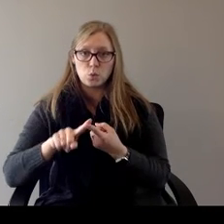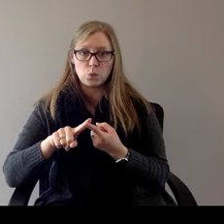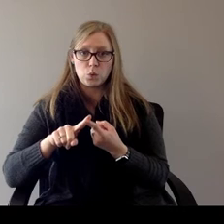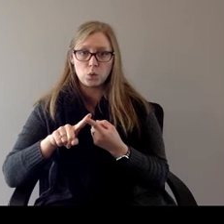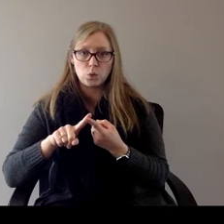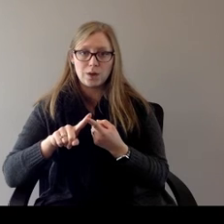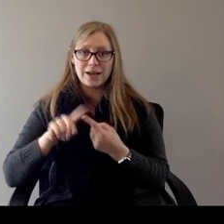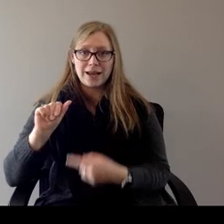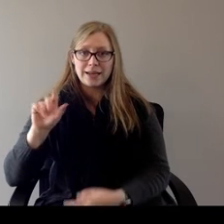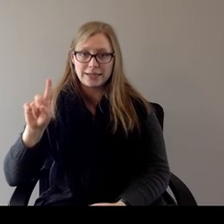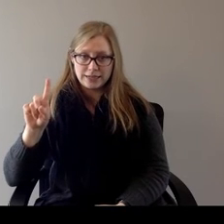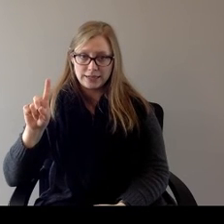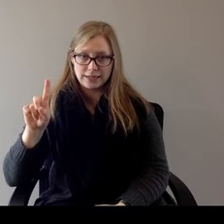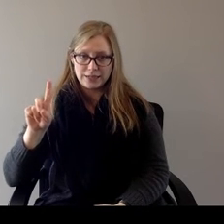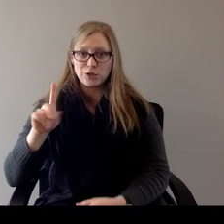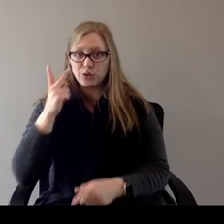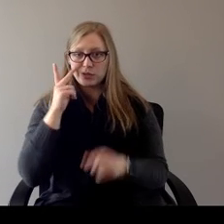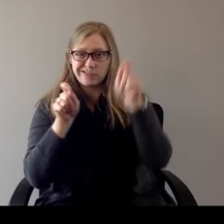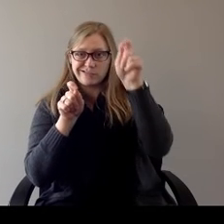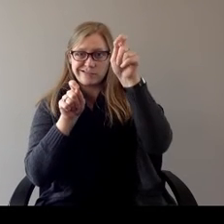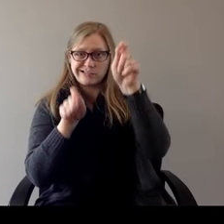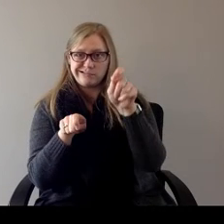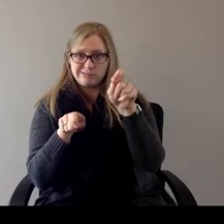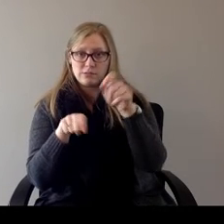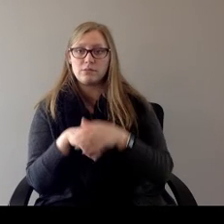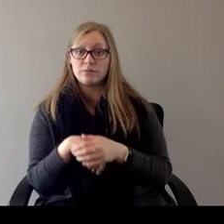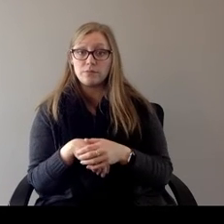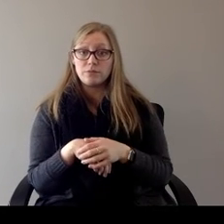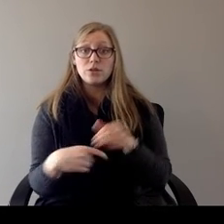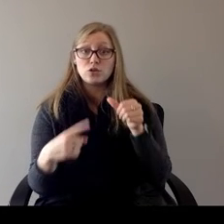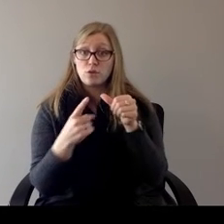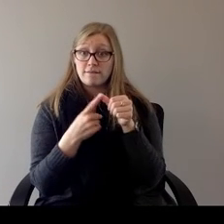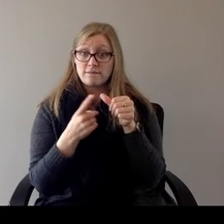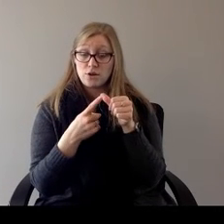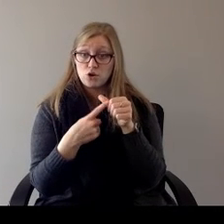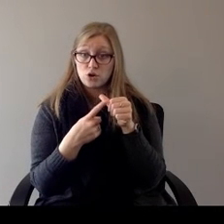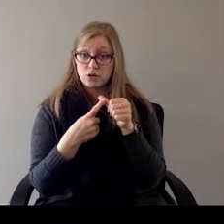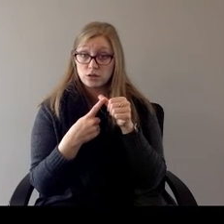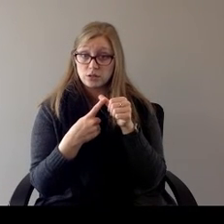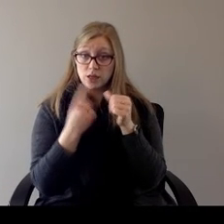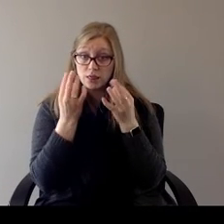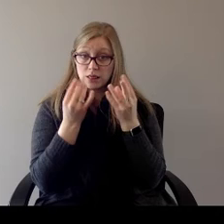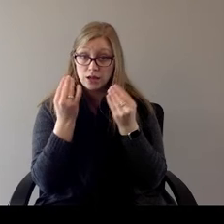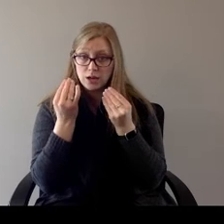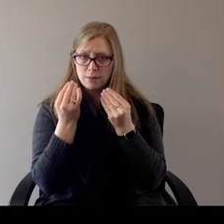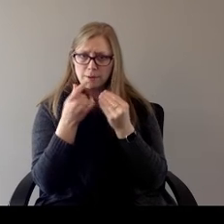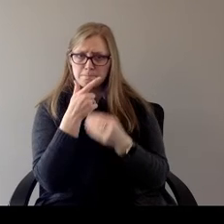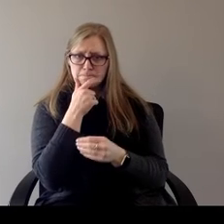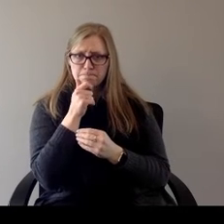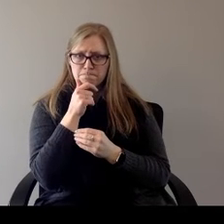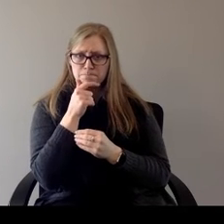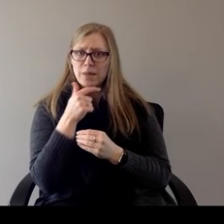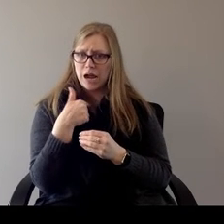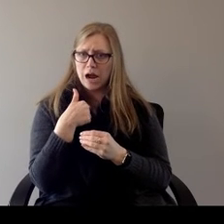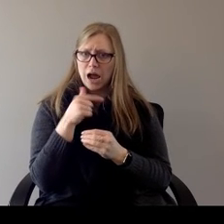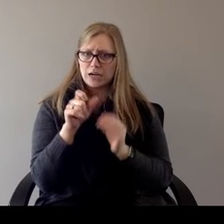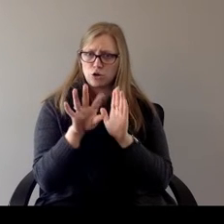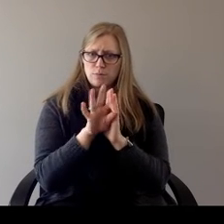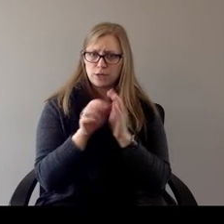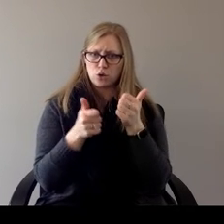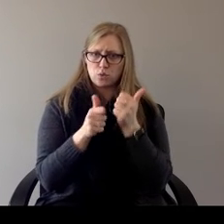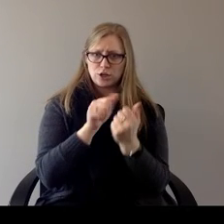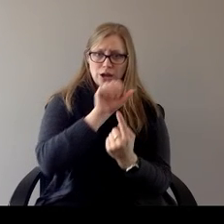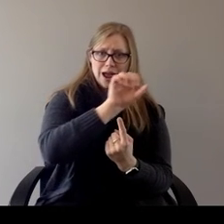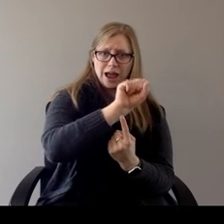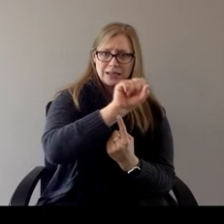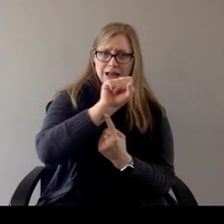mark on both of those. So the first thing I want to think about is, I'm going to have to choose between side, side, side, and side, angle,